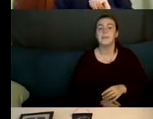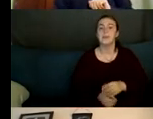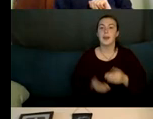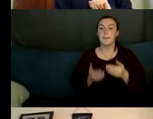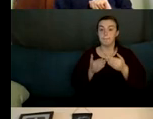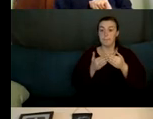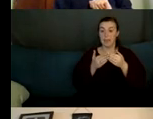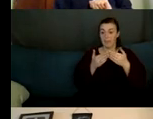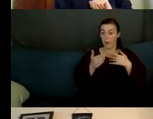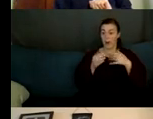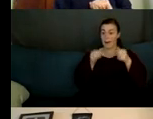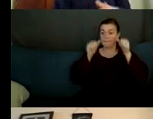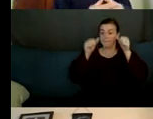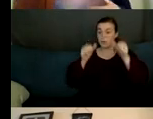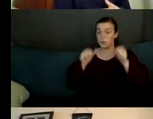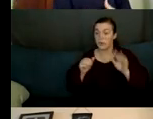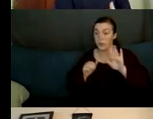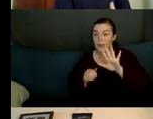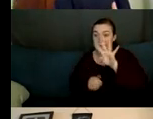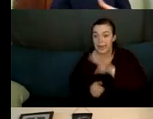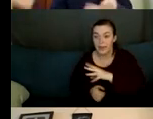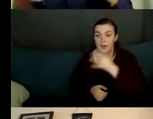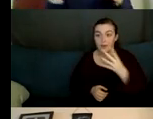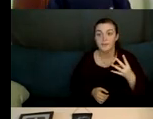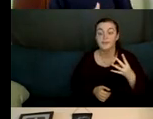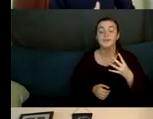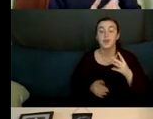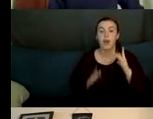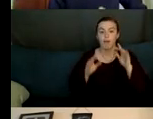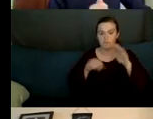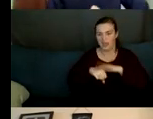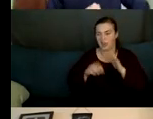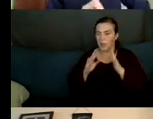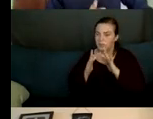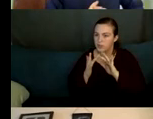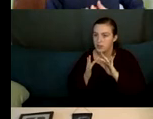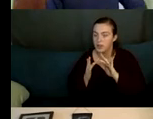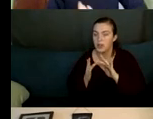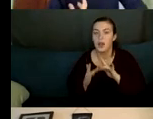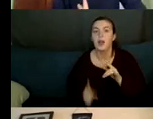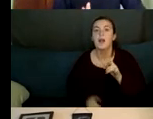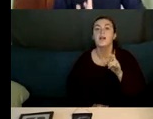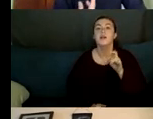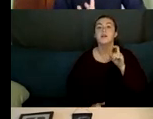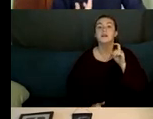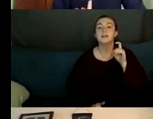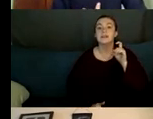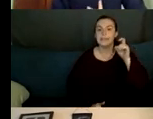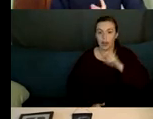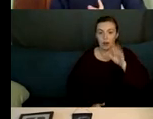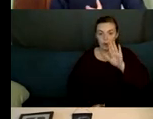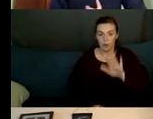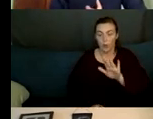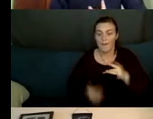your calendar to like put it on your website, you want your teachers and your event staff to review the schedule.